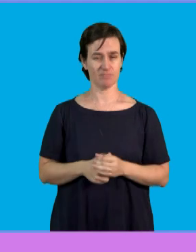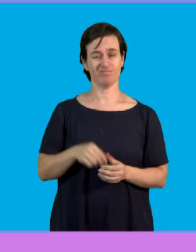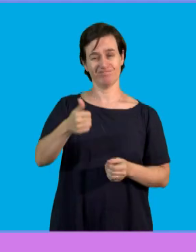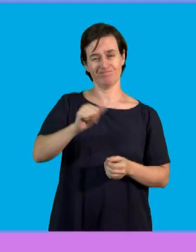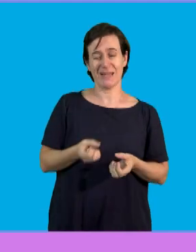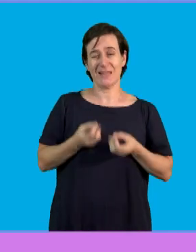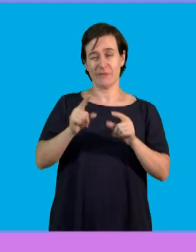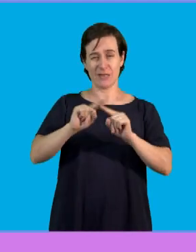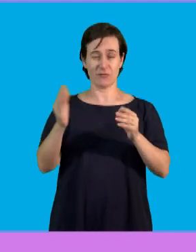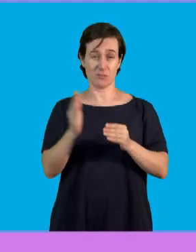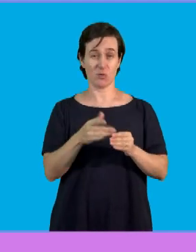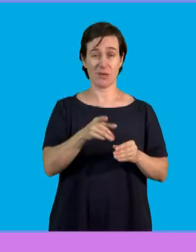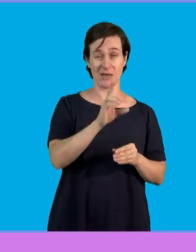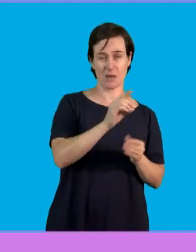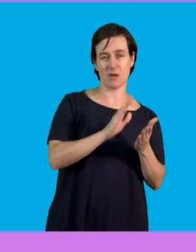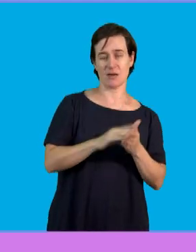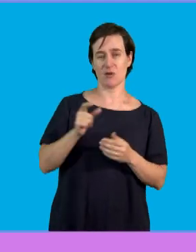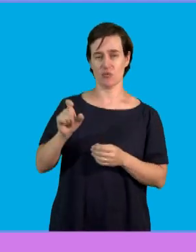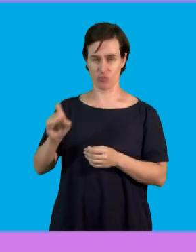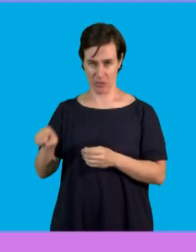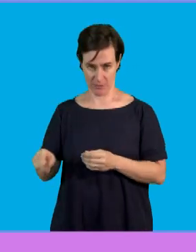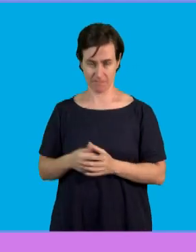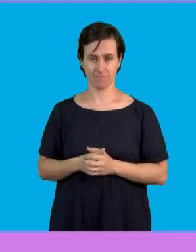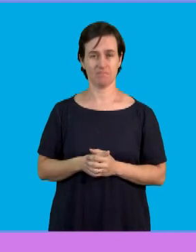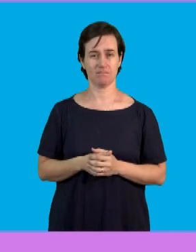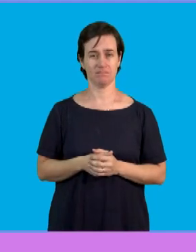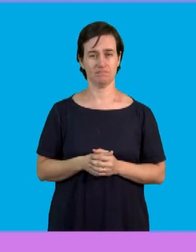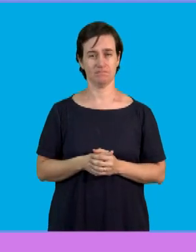and differentiate between a debit and a credit.